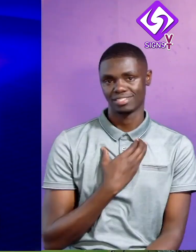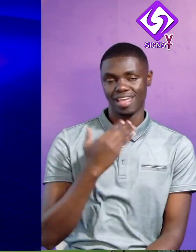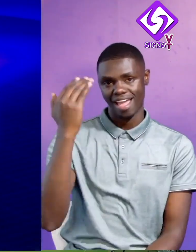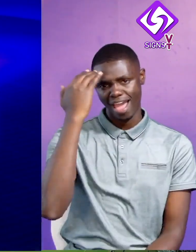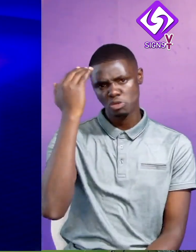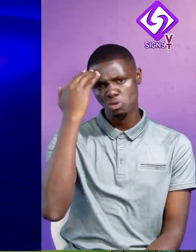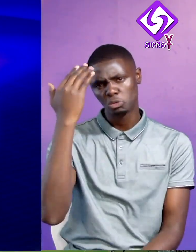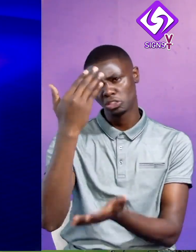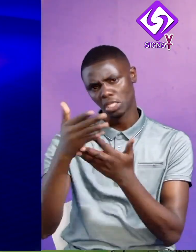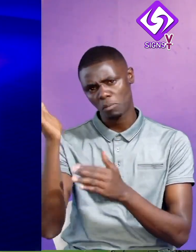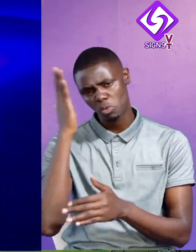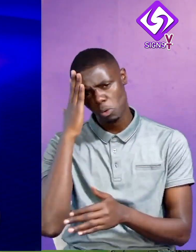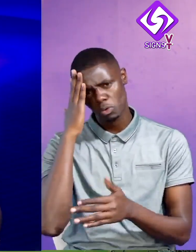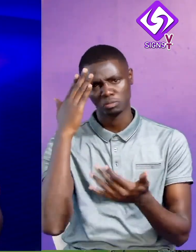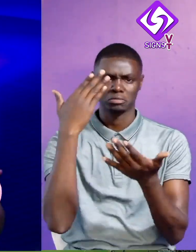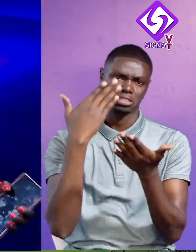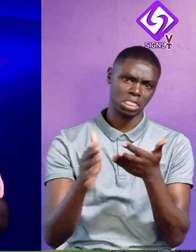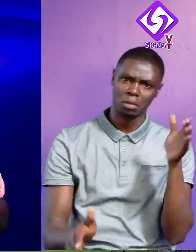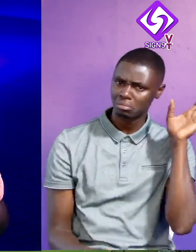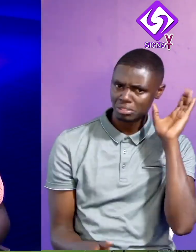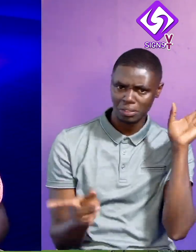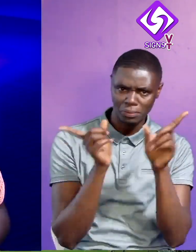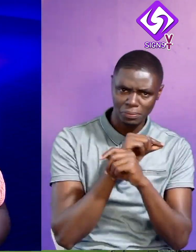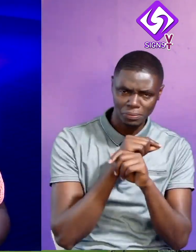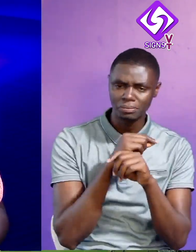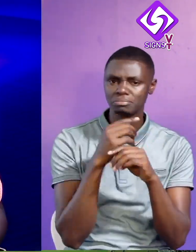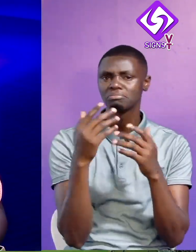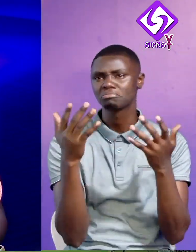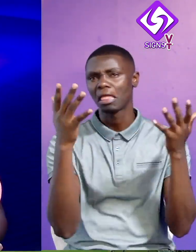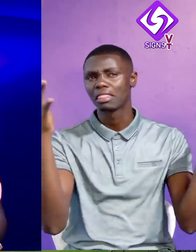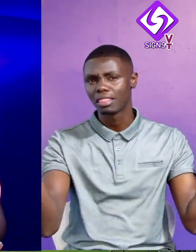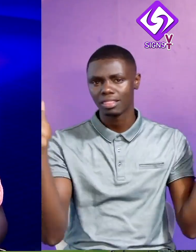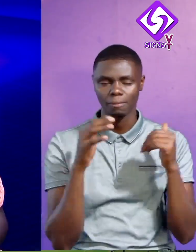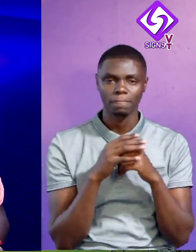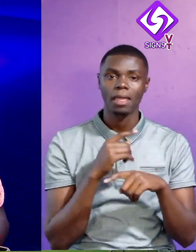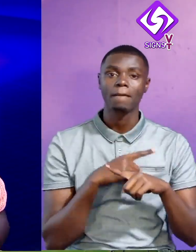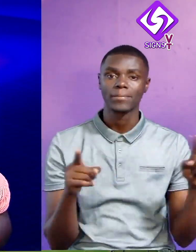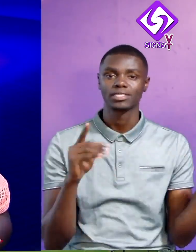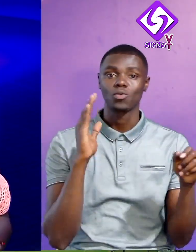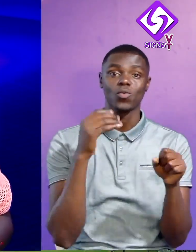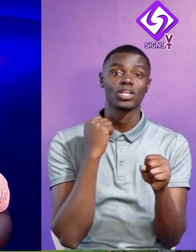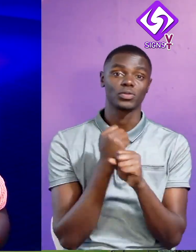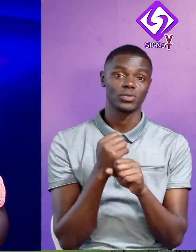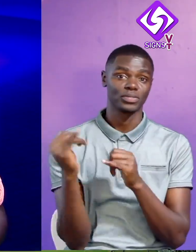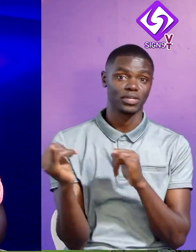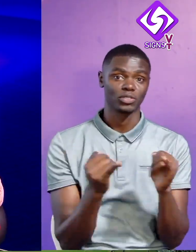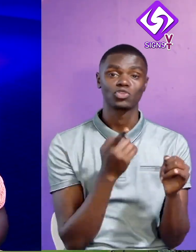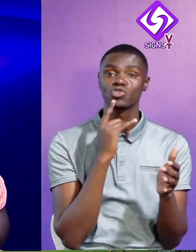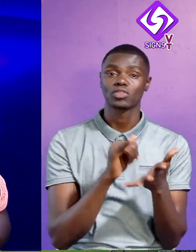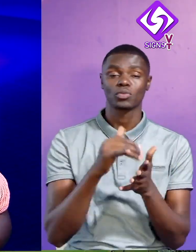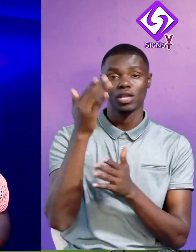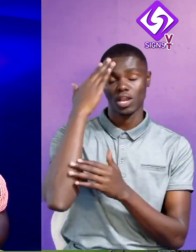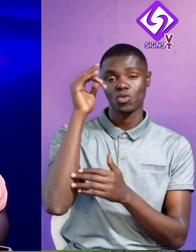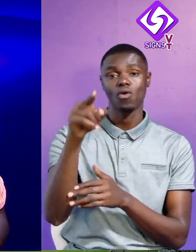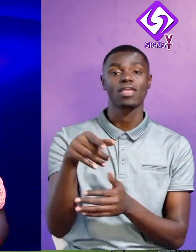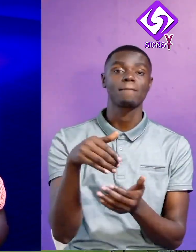Najua wengine mnamjua, wengine mmemsikia huko nje. But tutafanya introduction, tumjue